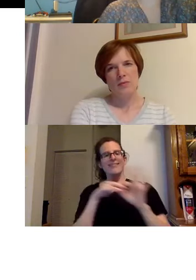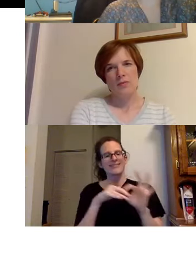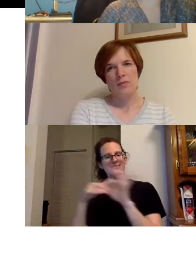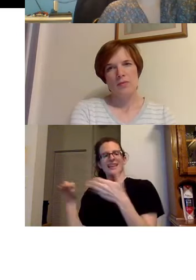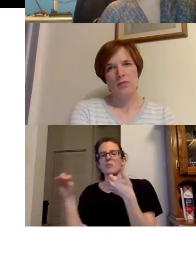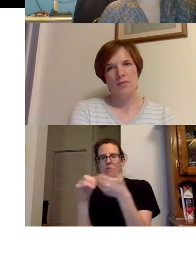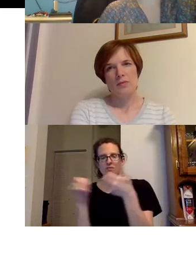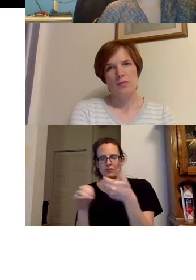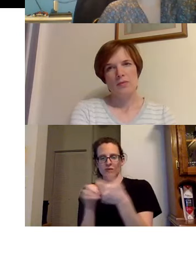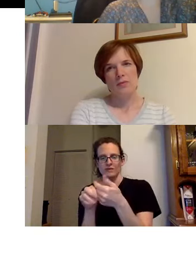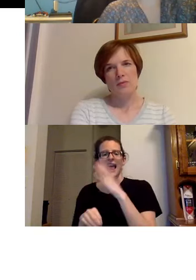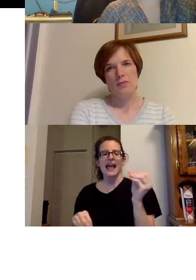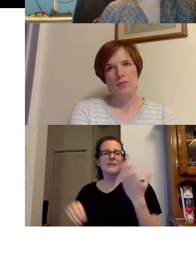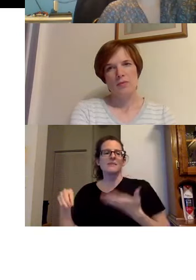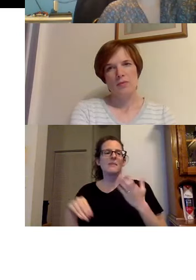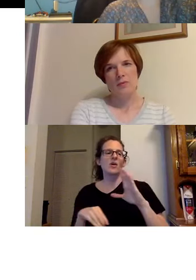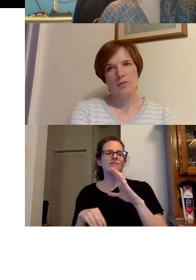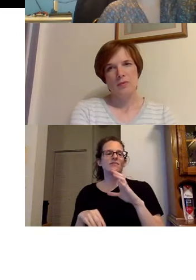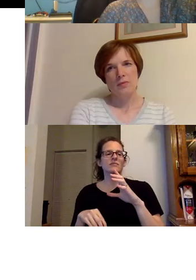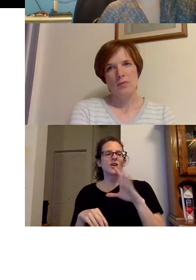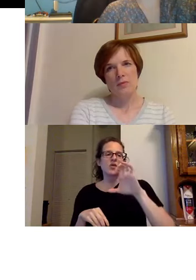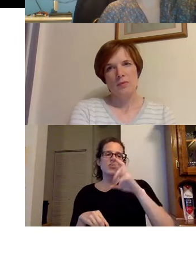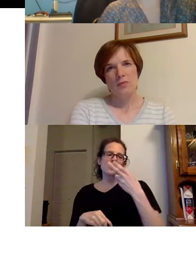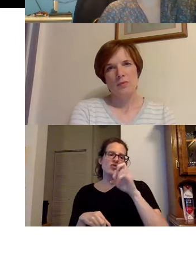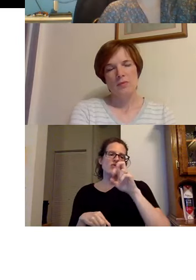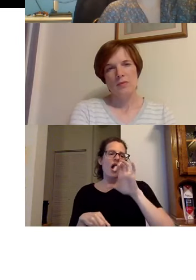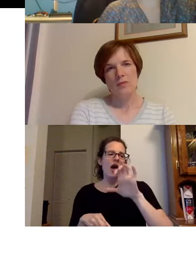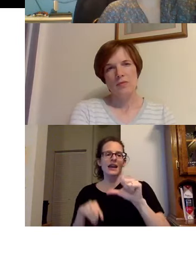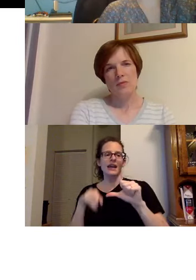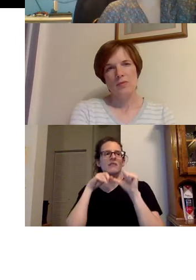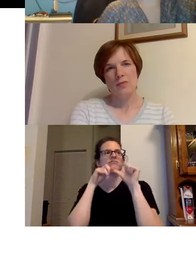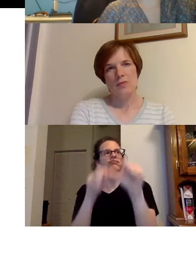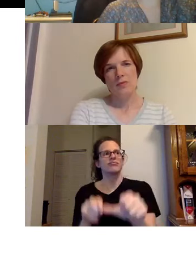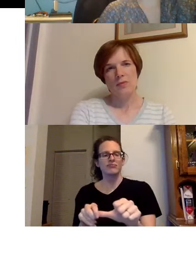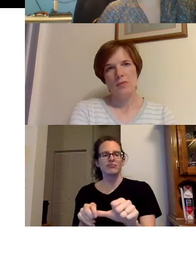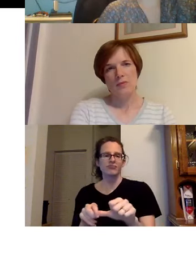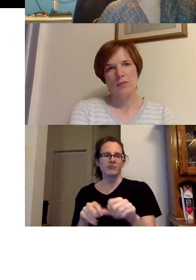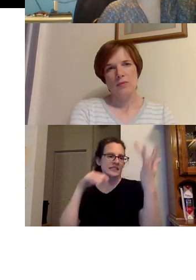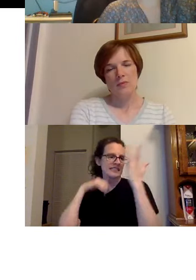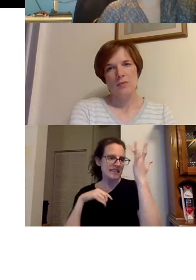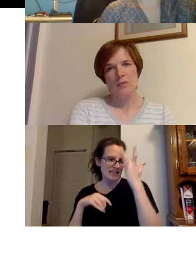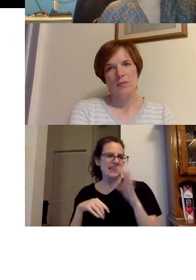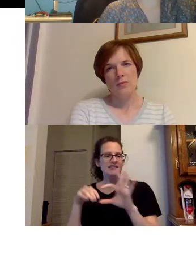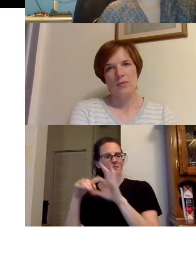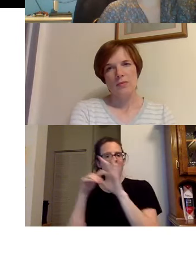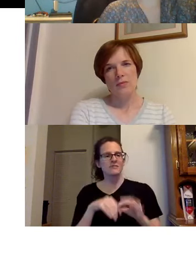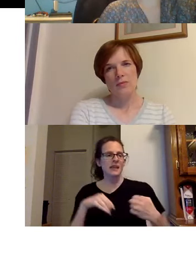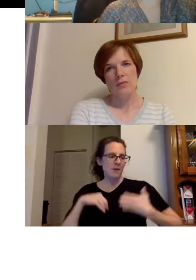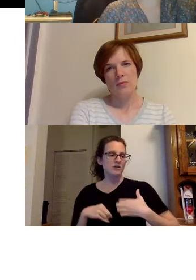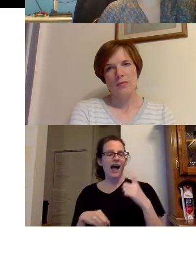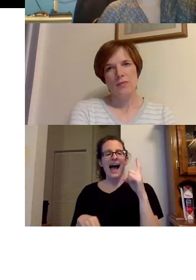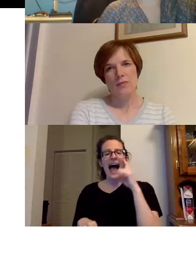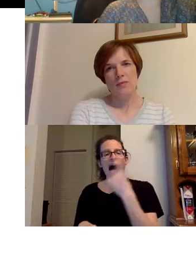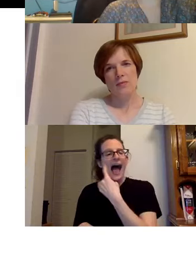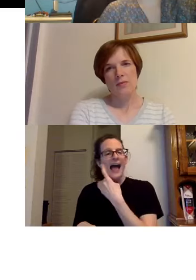even some chronic conditions and discomforts. So our eyes, our ears, our tongue, and